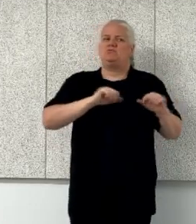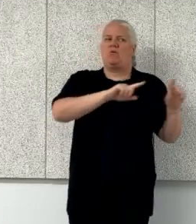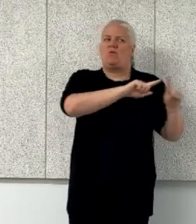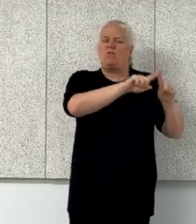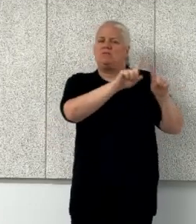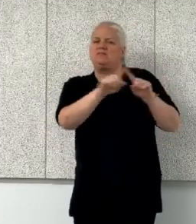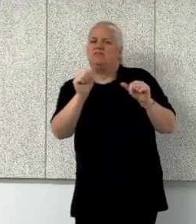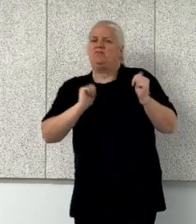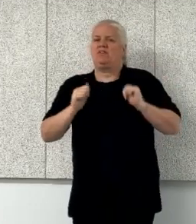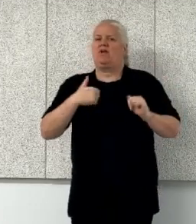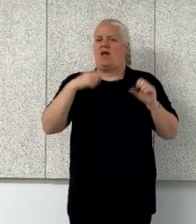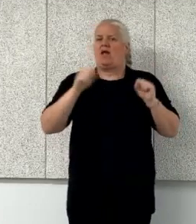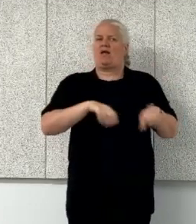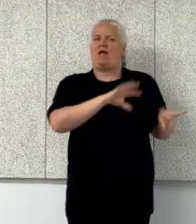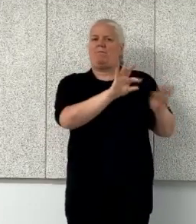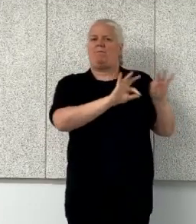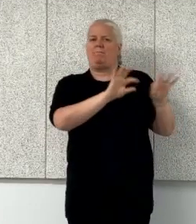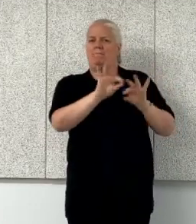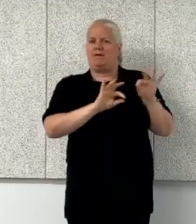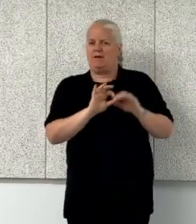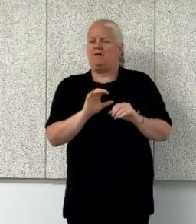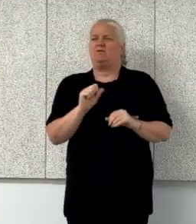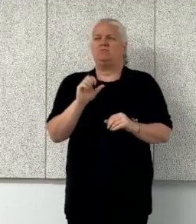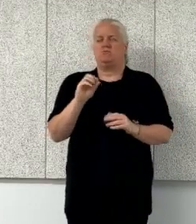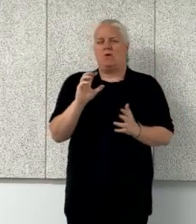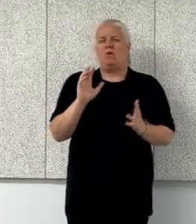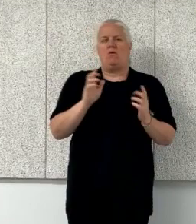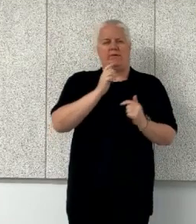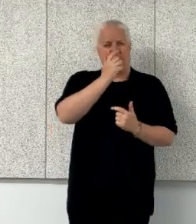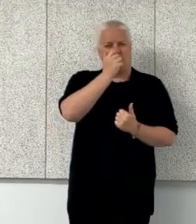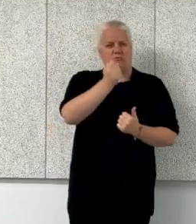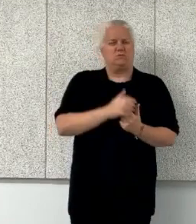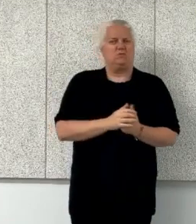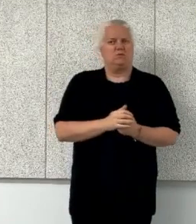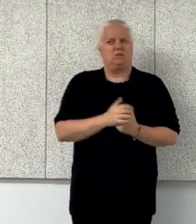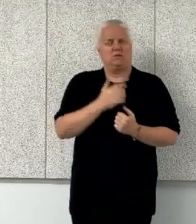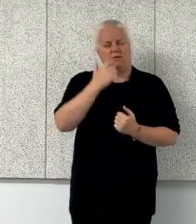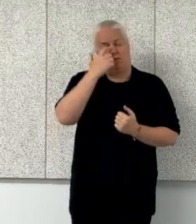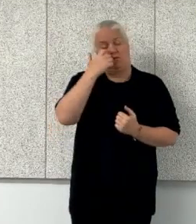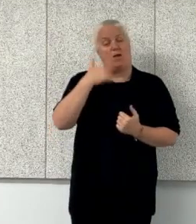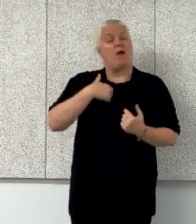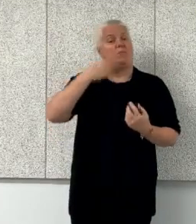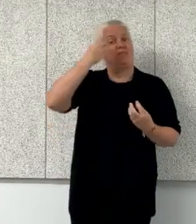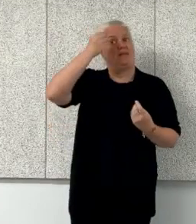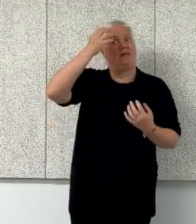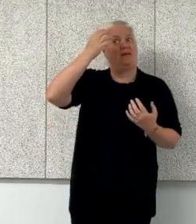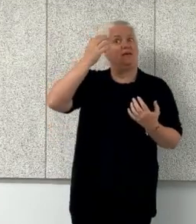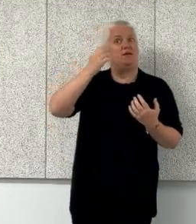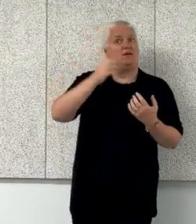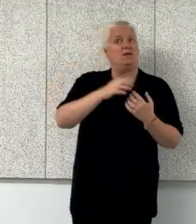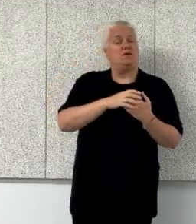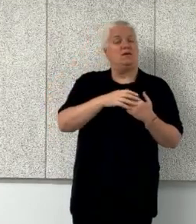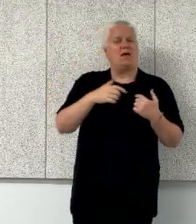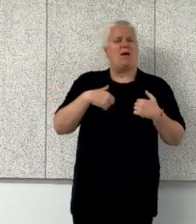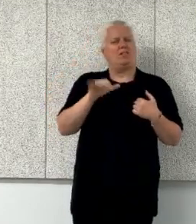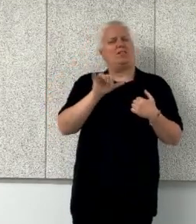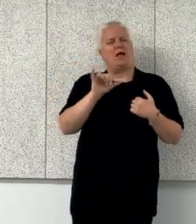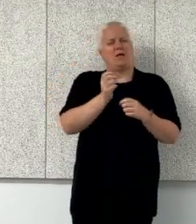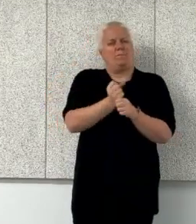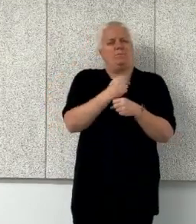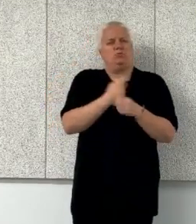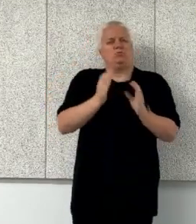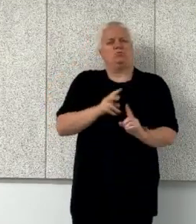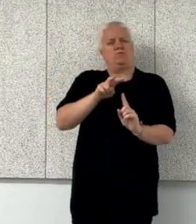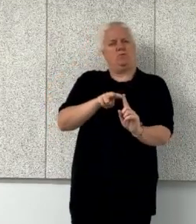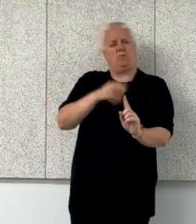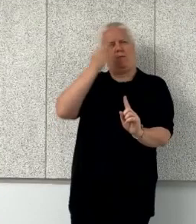the tendency is to go to, you know, as somebody who's kind of thinking that they're somewhat of a producer and what's going to